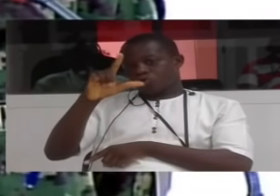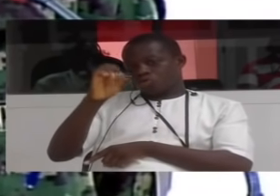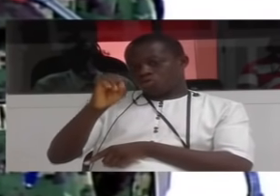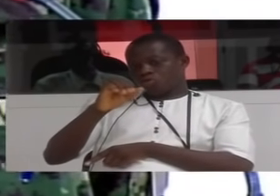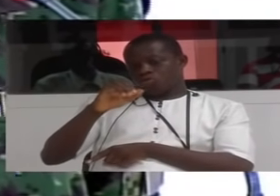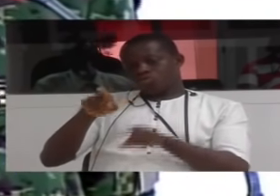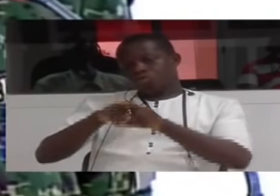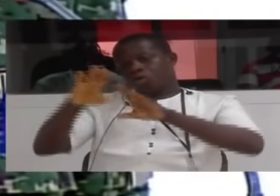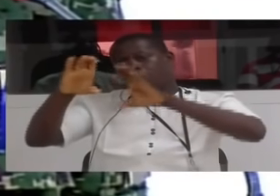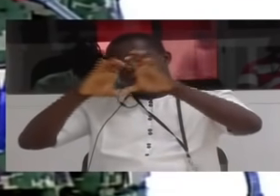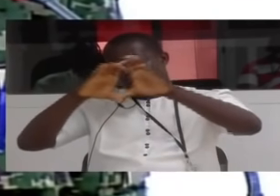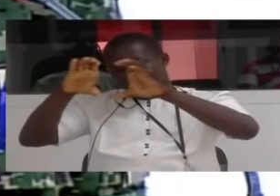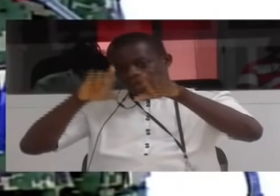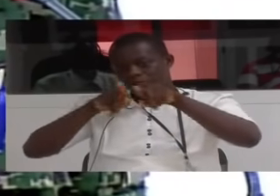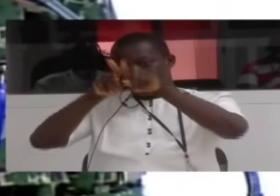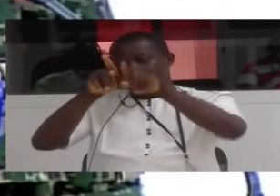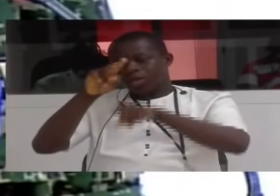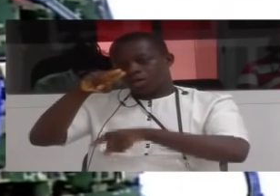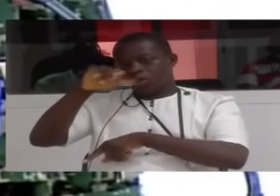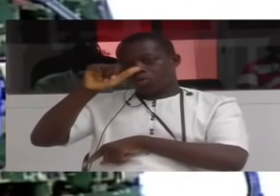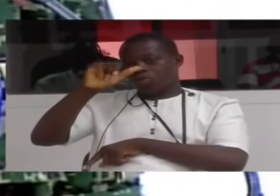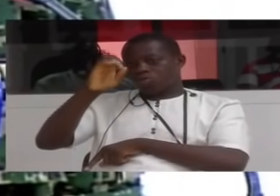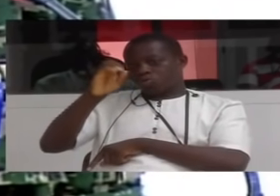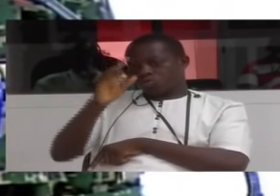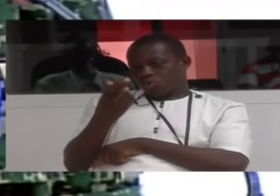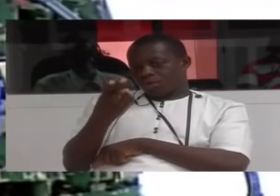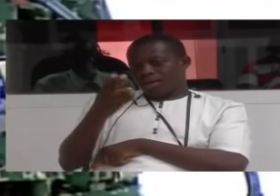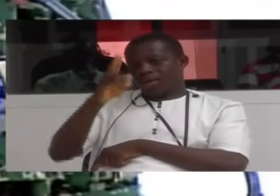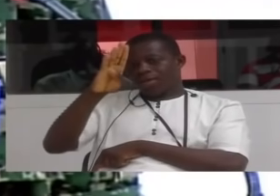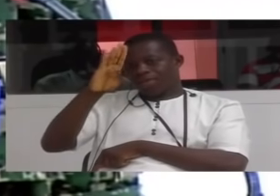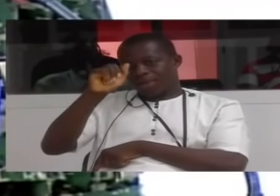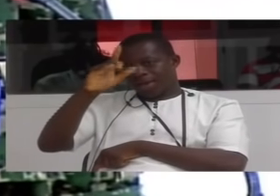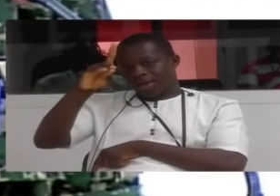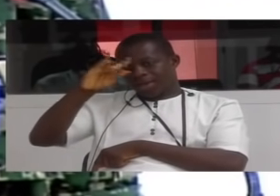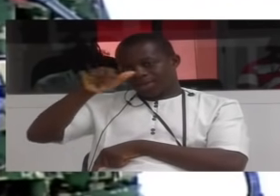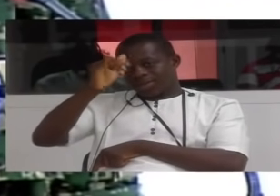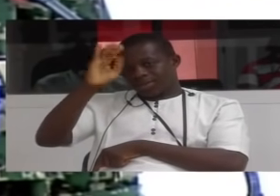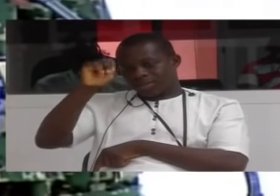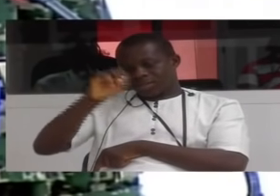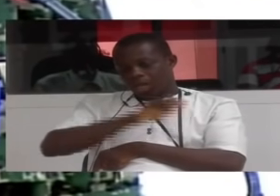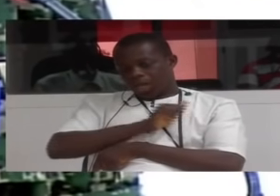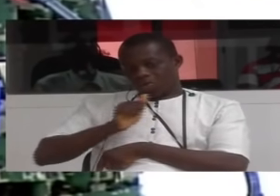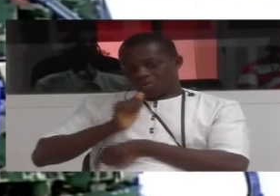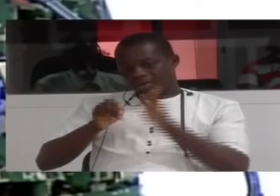Badji suñ leader bi. Solo was in communication with Noa Badji who was leading us.